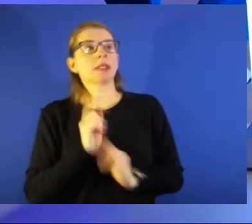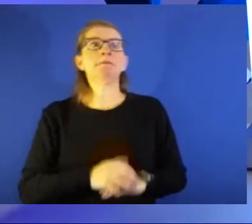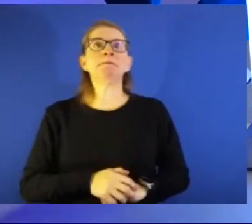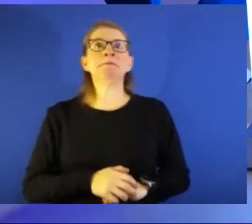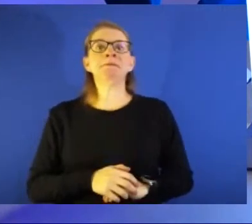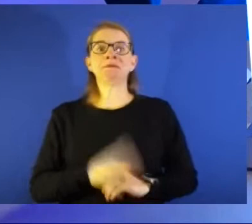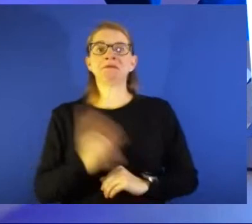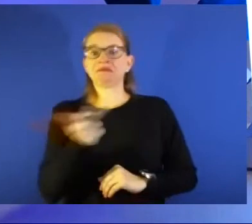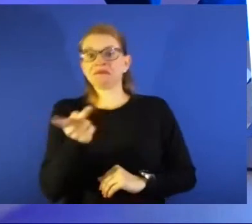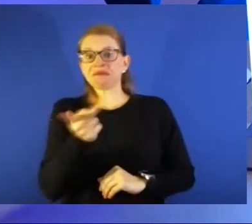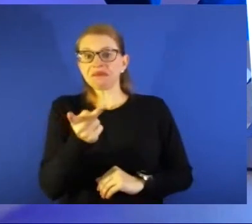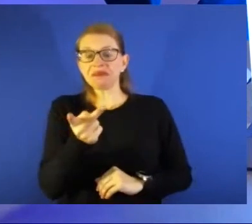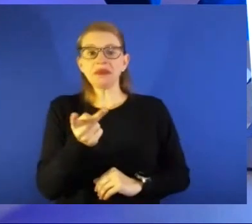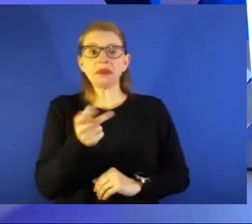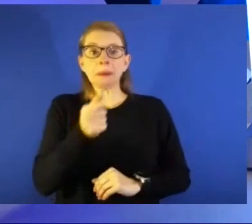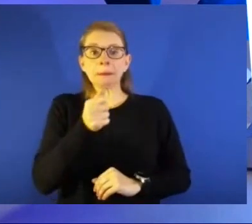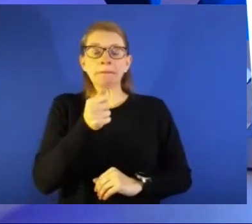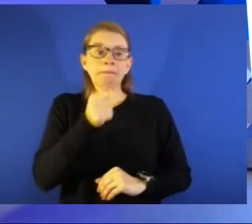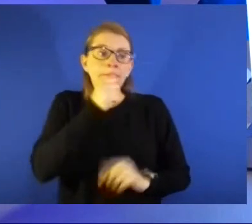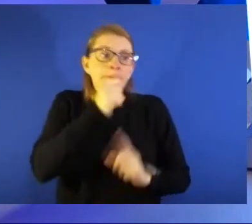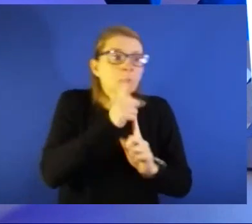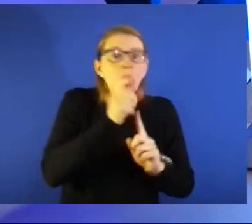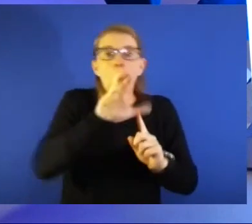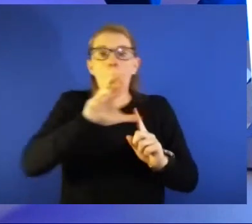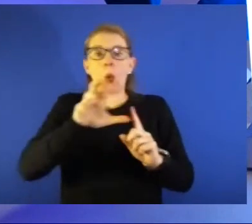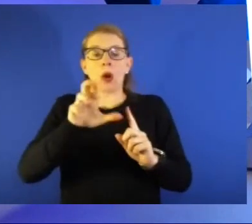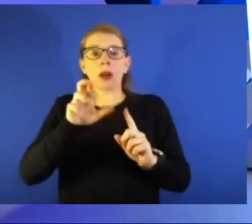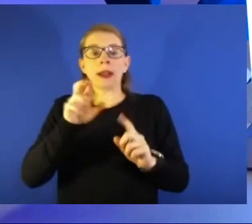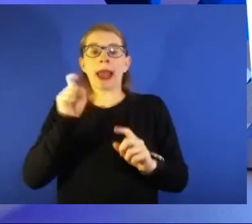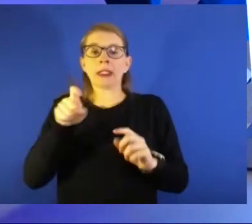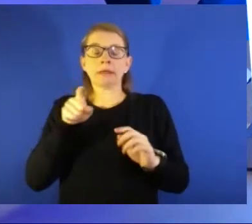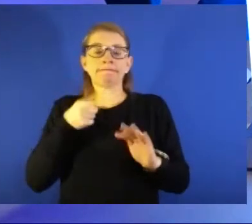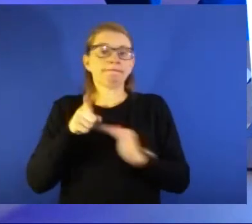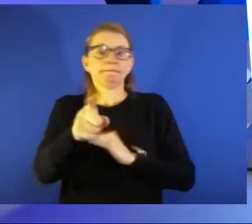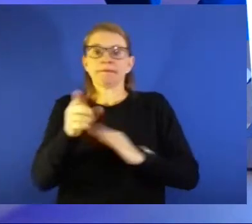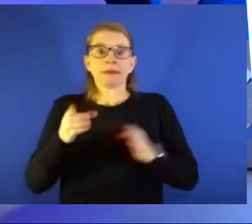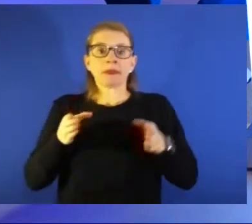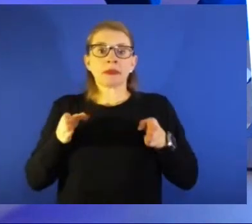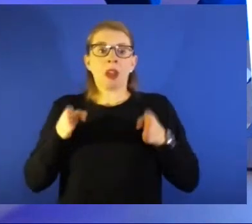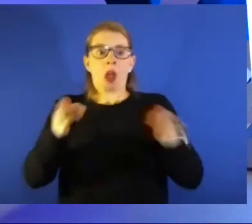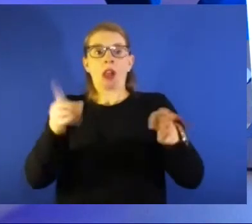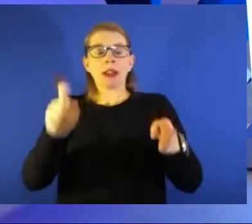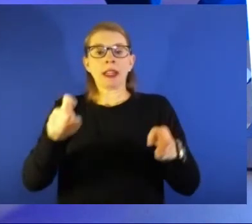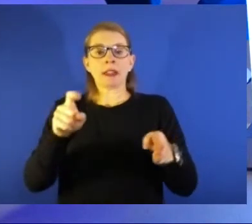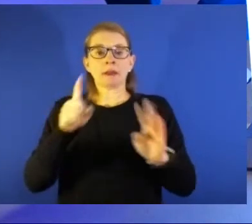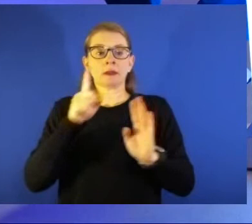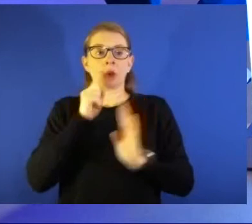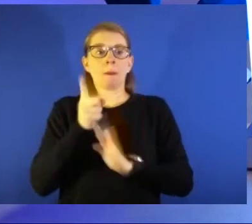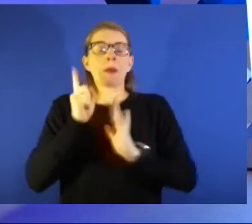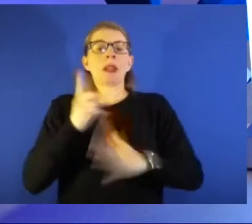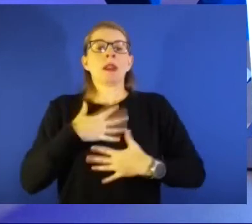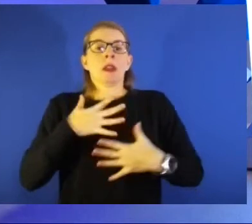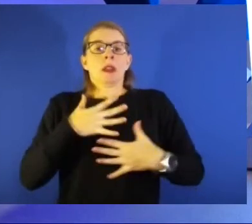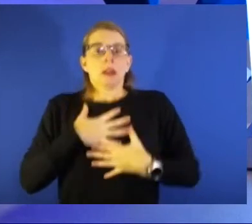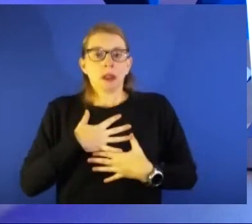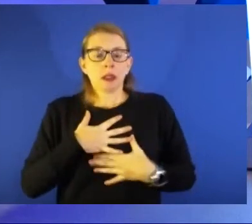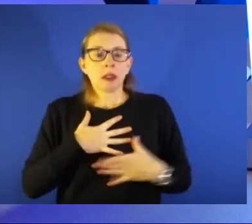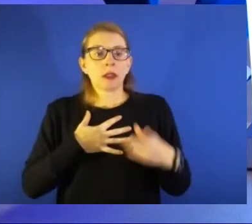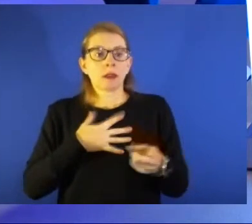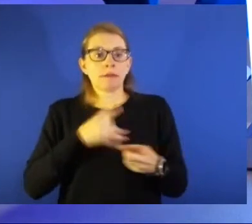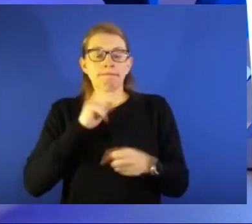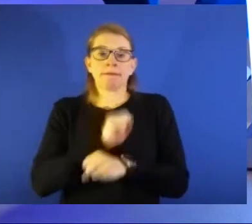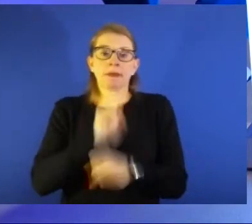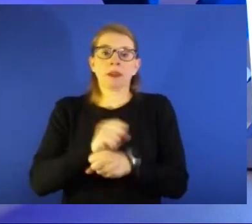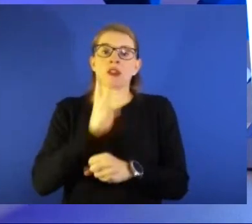in your private moments, or have had to escape down a hallway and just take a moment? Jacques, tell me what that's been like. I actually talked